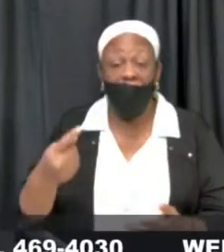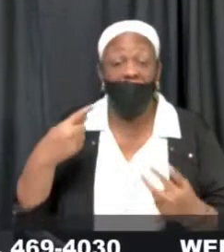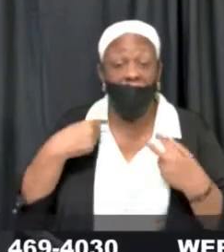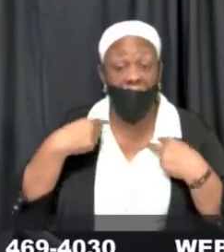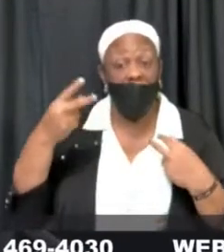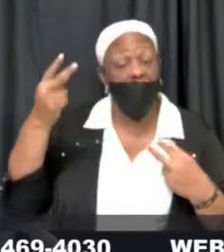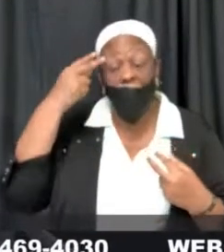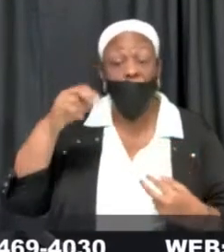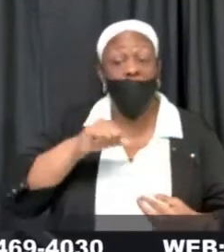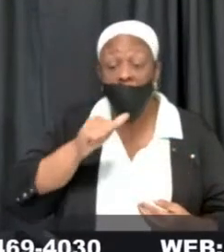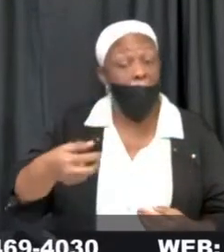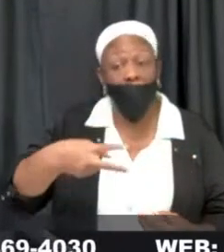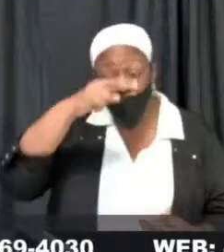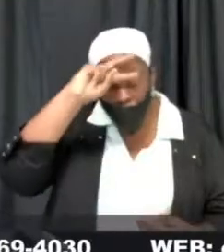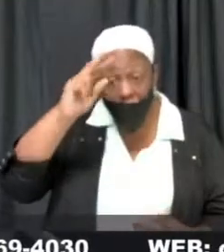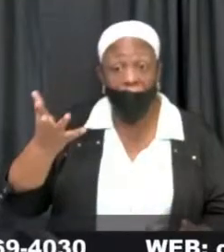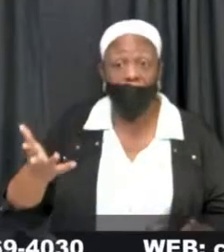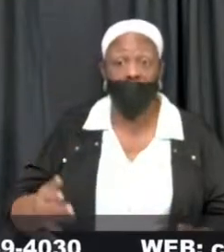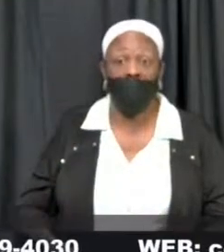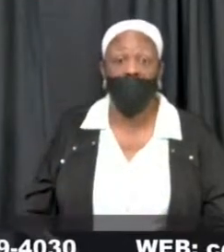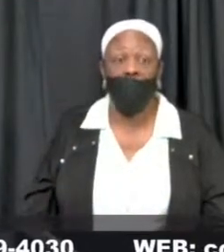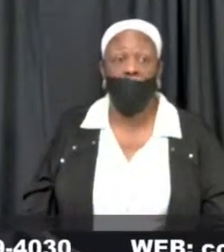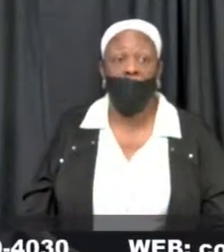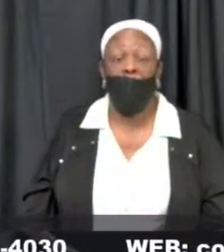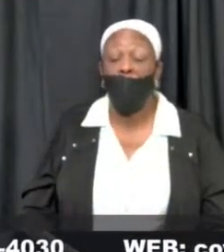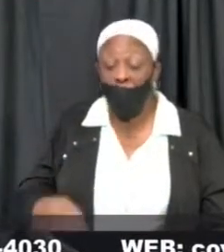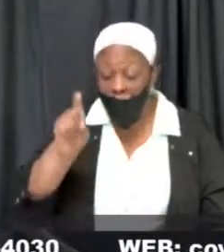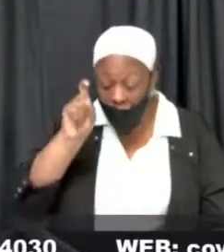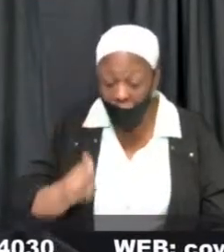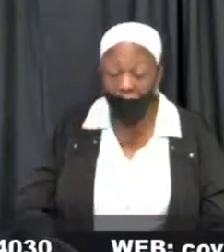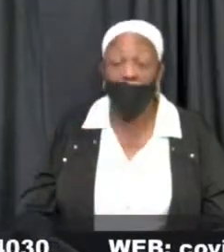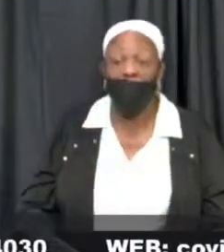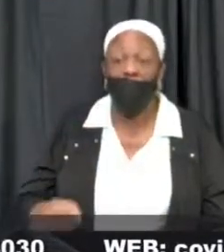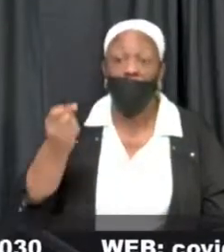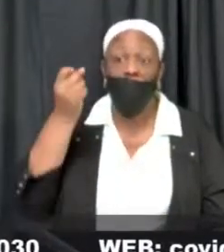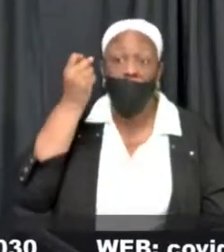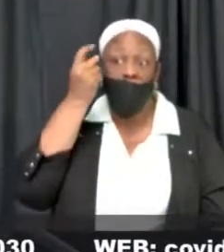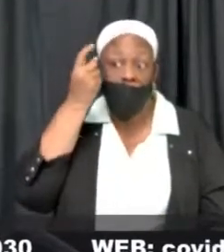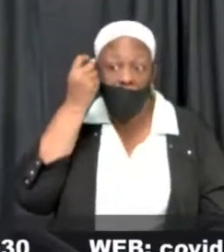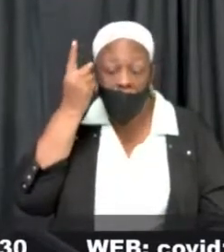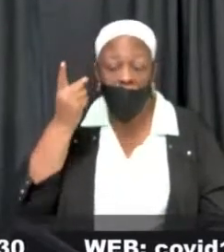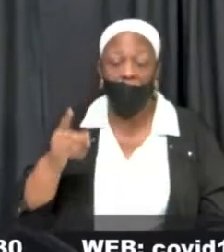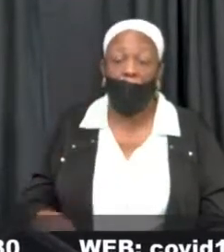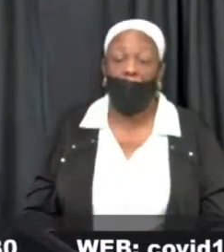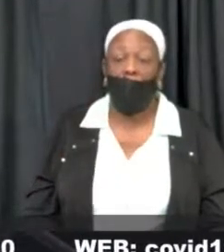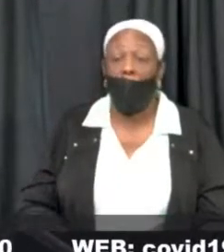a very high, or it is said we have a very high literacy rate.